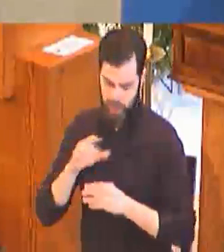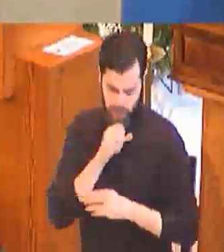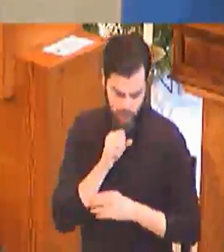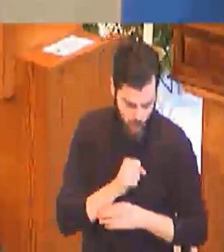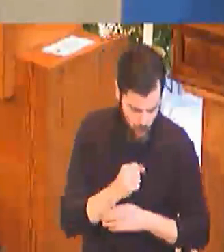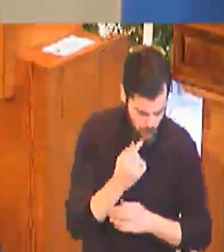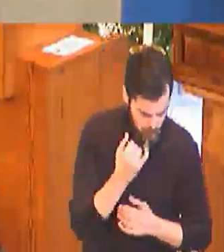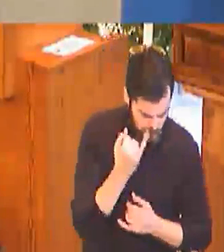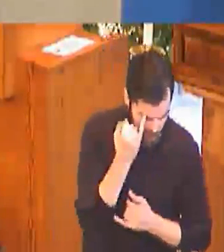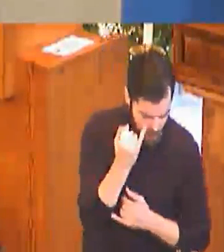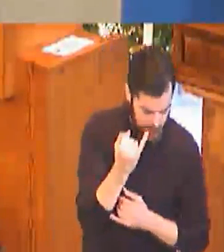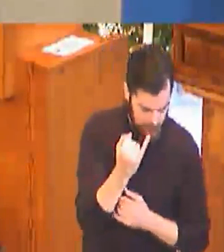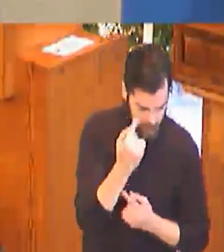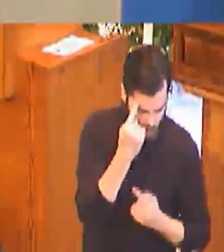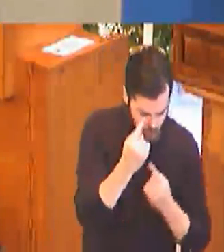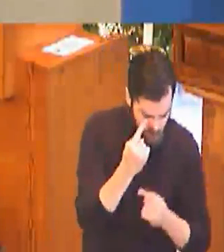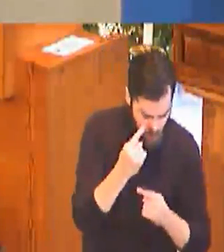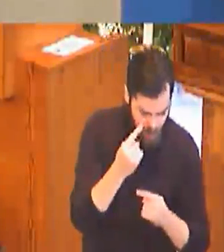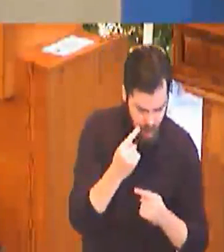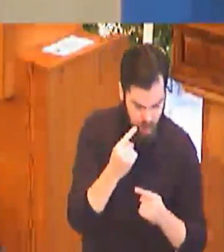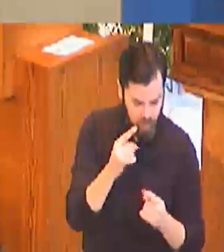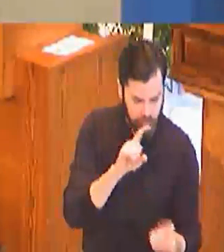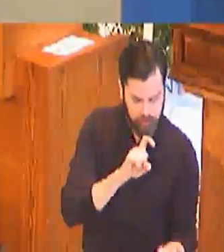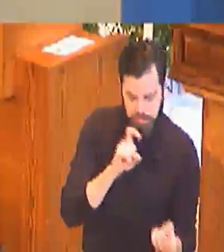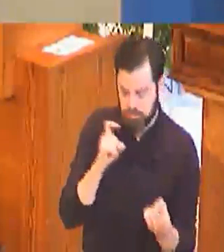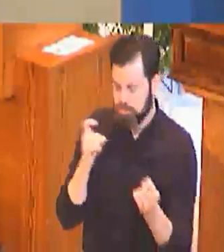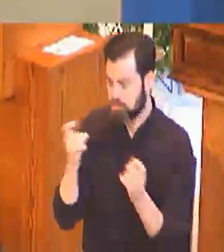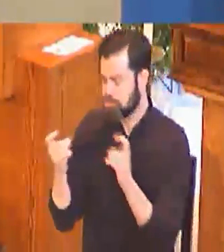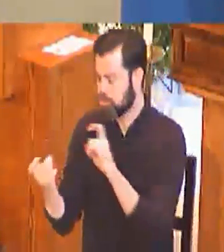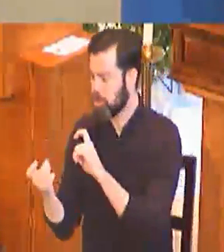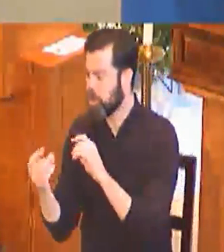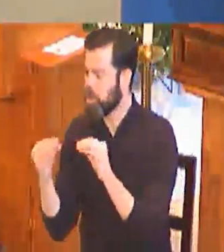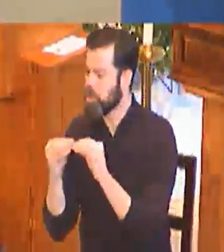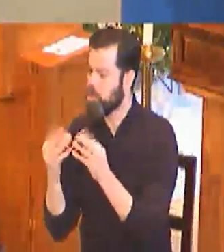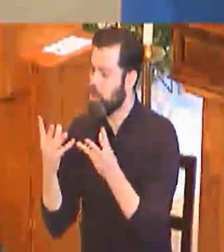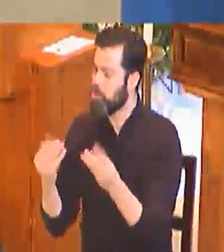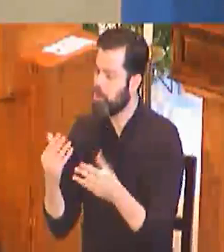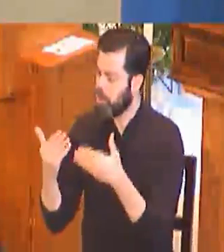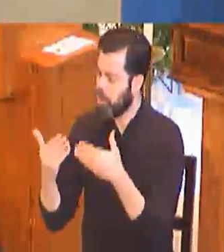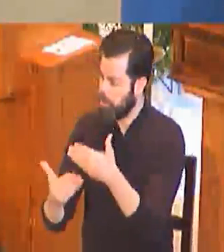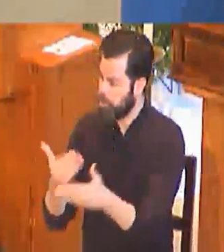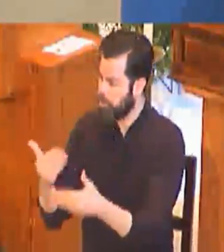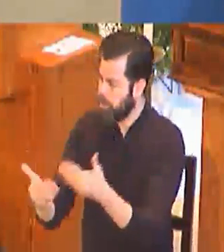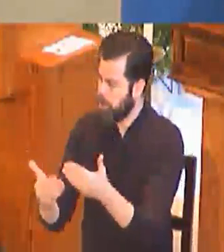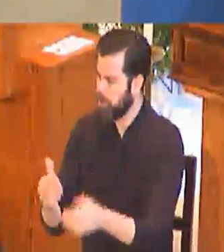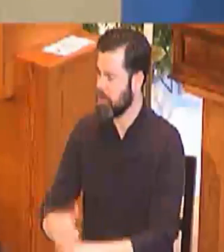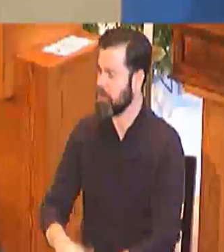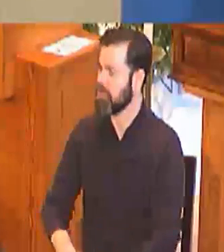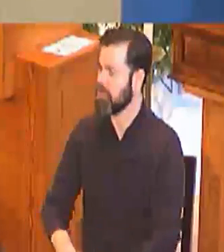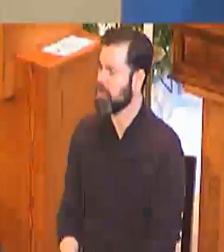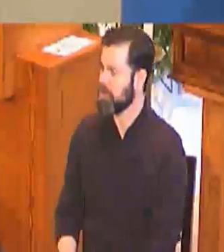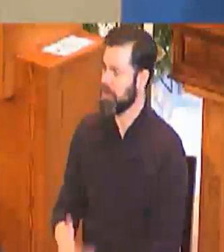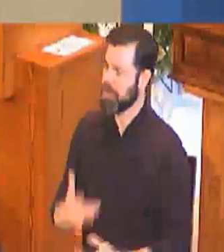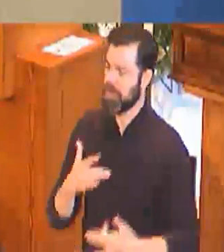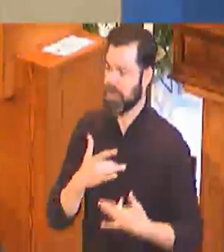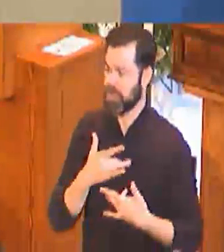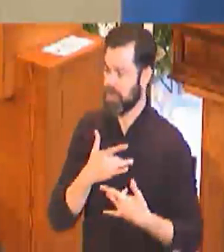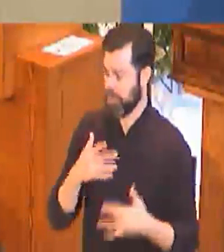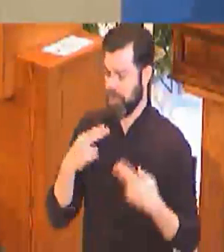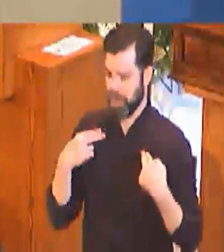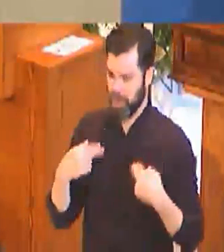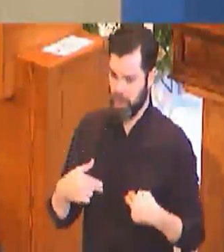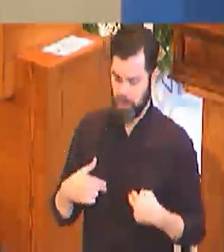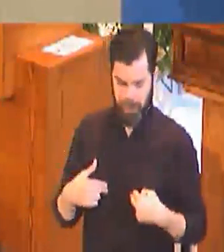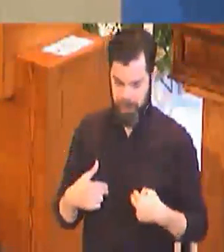we journey. So it's a much more gentle process. We just don't tend to take it that way. We